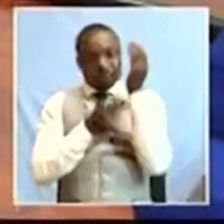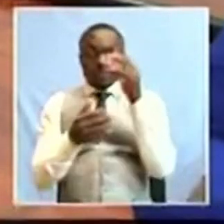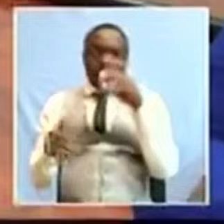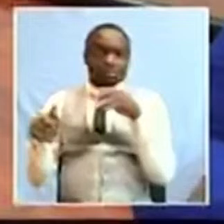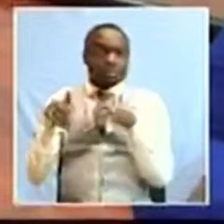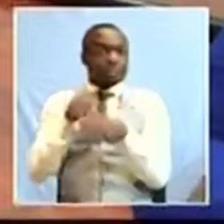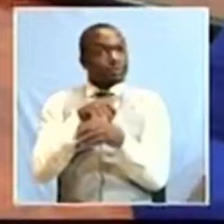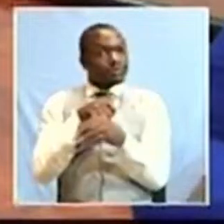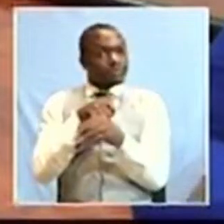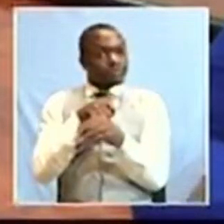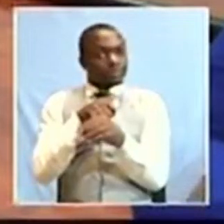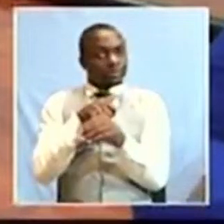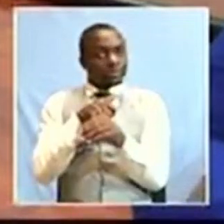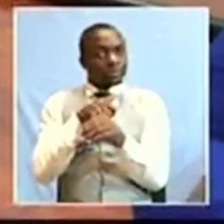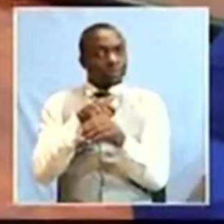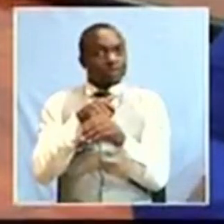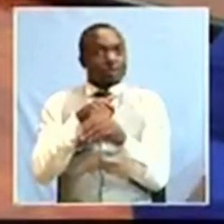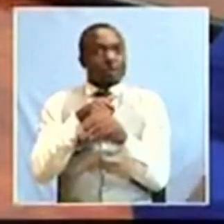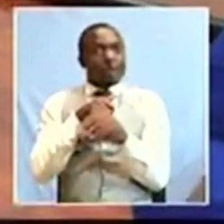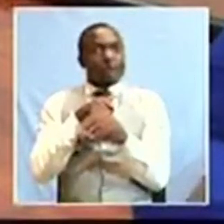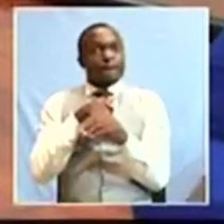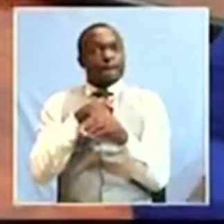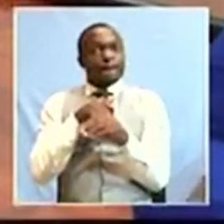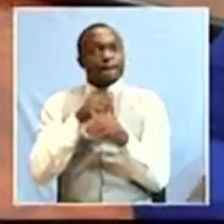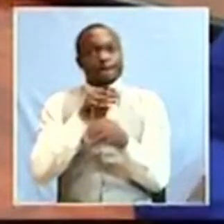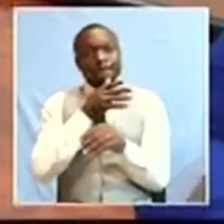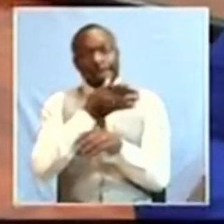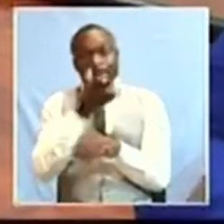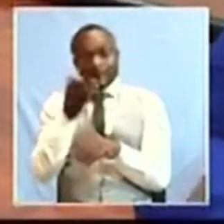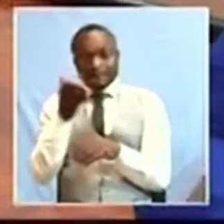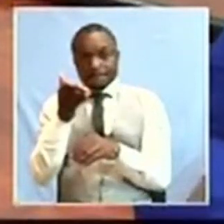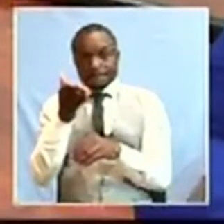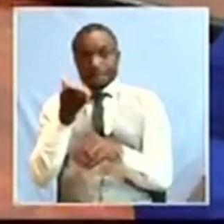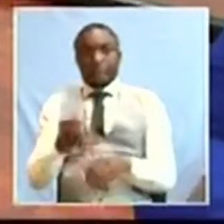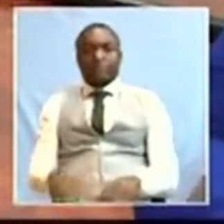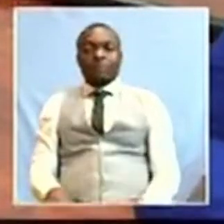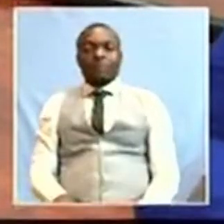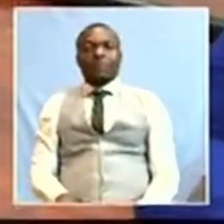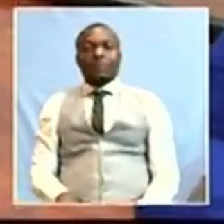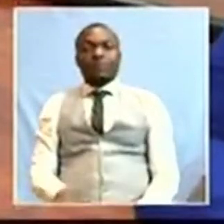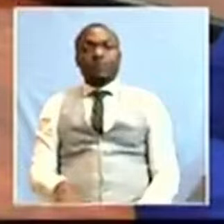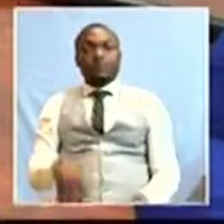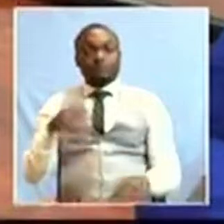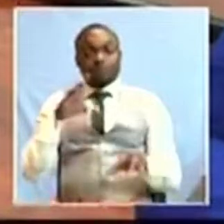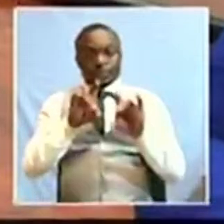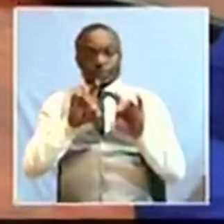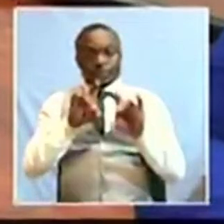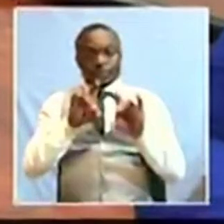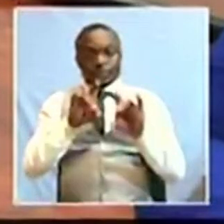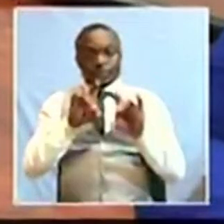of a predetermined commission on land agreements with